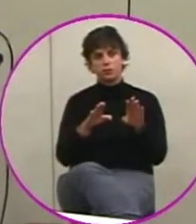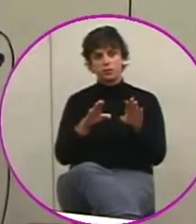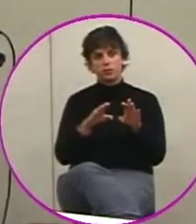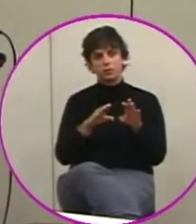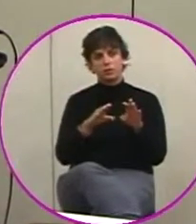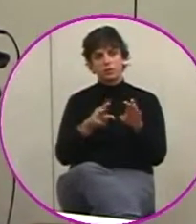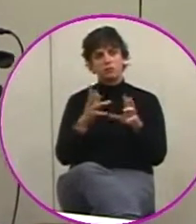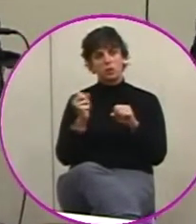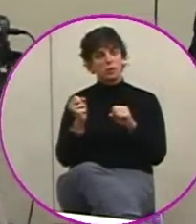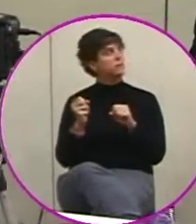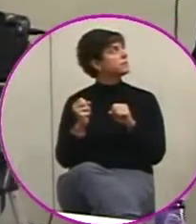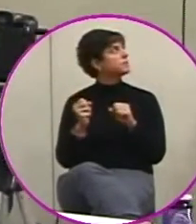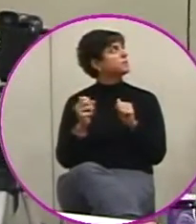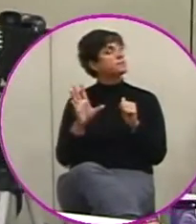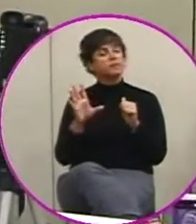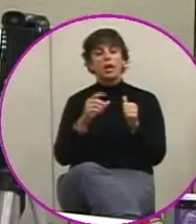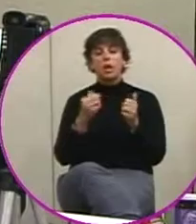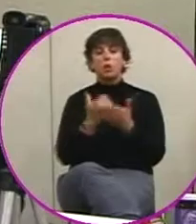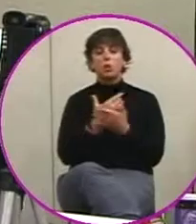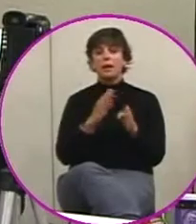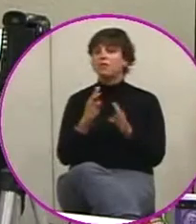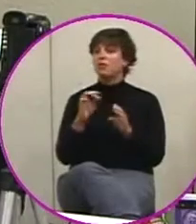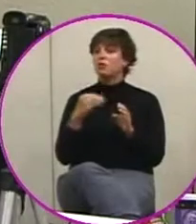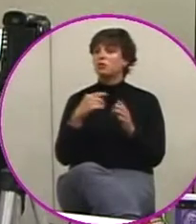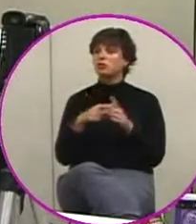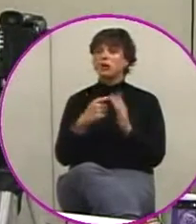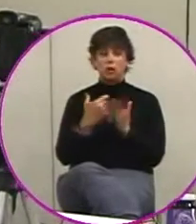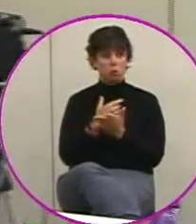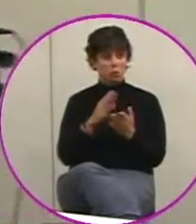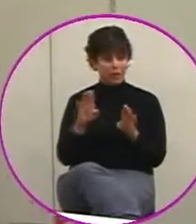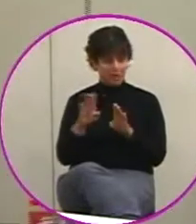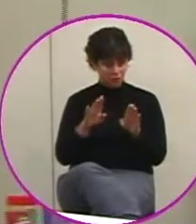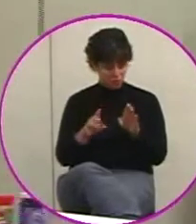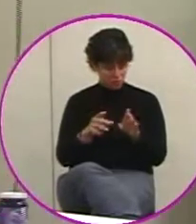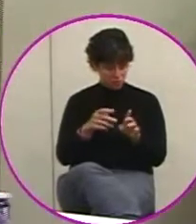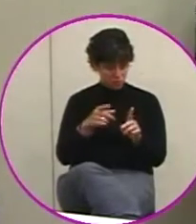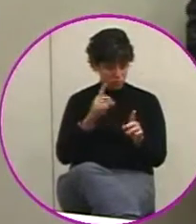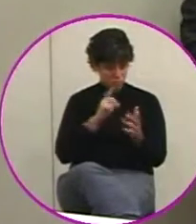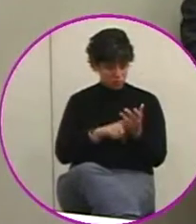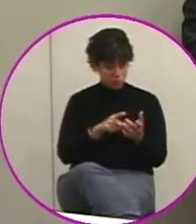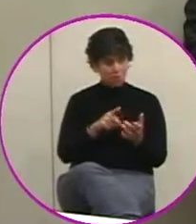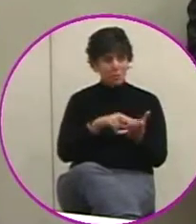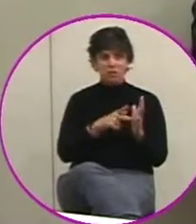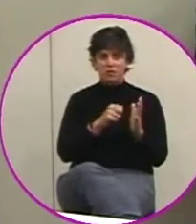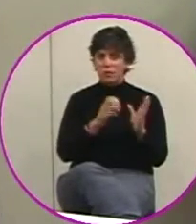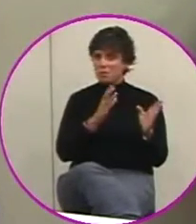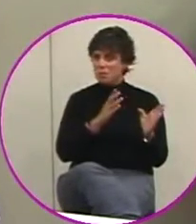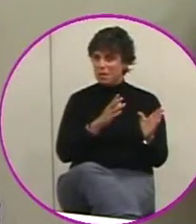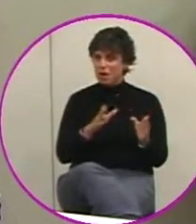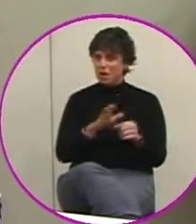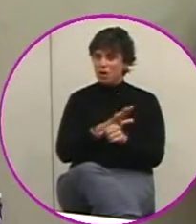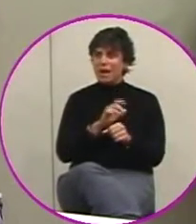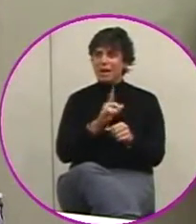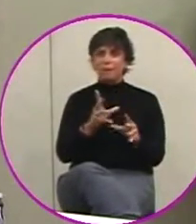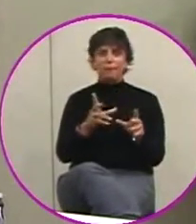Real quickly, new behavior, if you're starting out with new behavior, you have to be planful and immediate. These are our